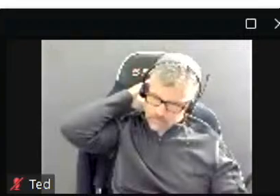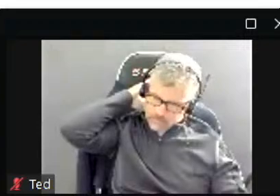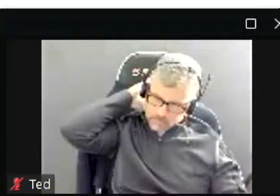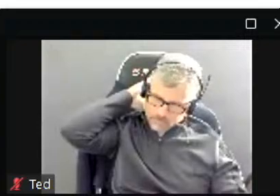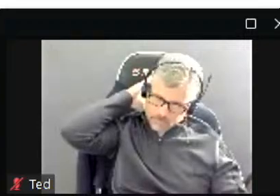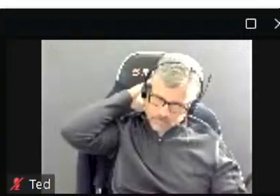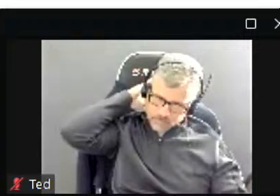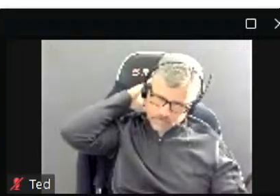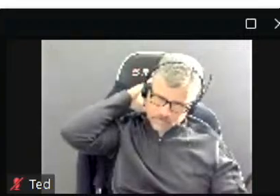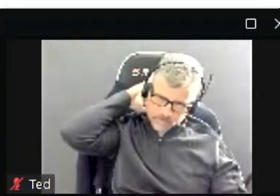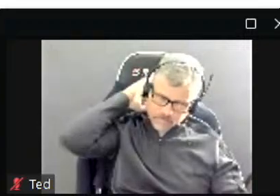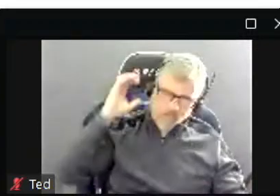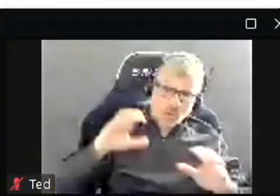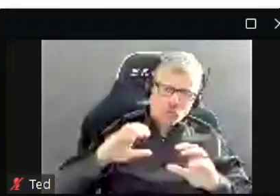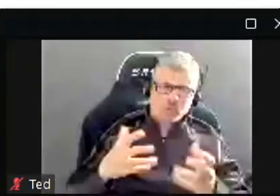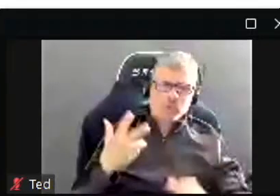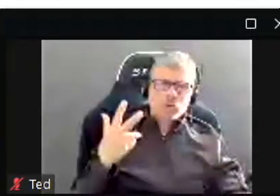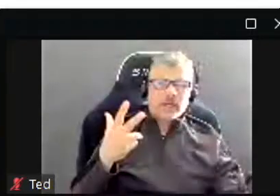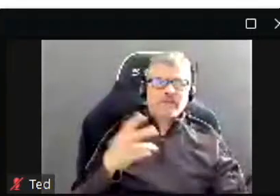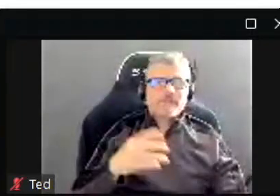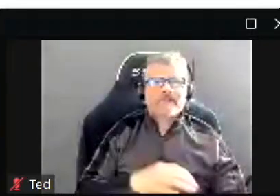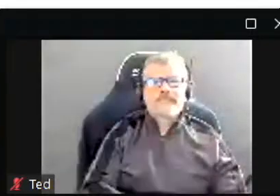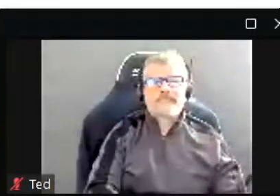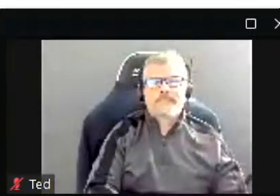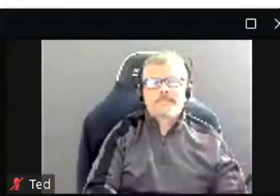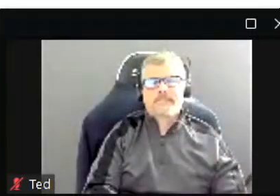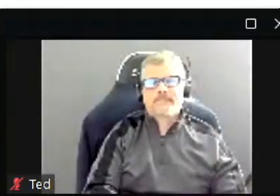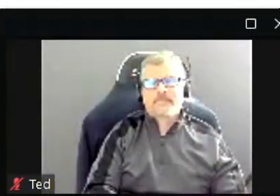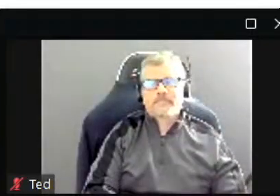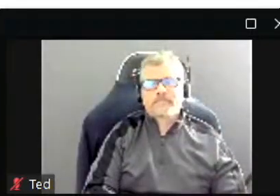3, highlights from your conversation.